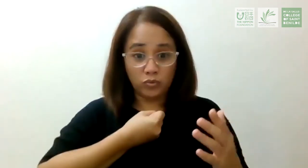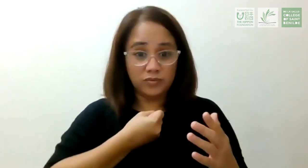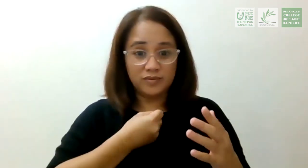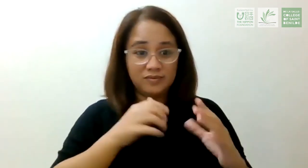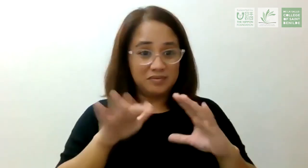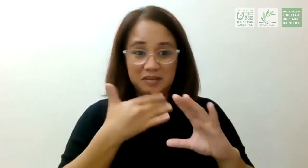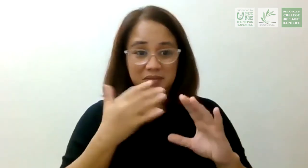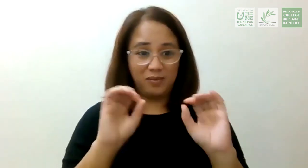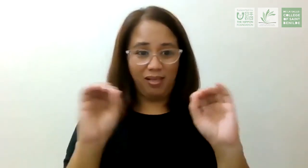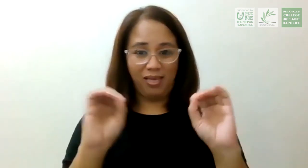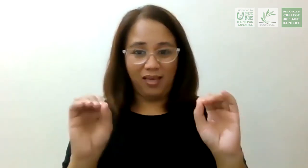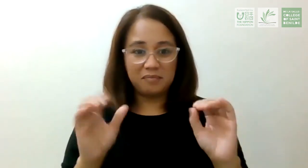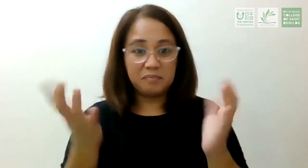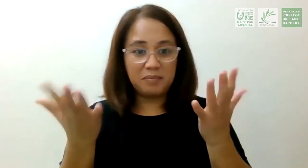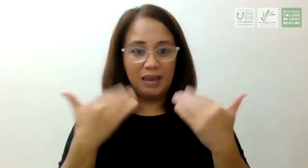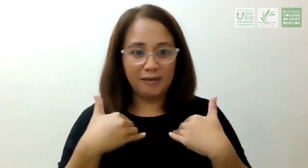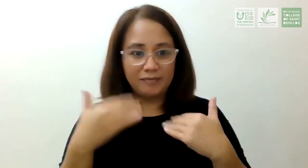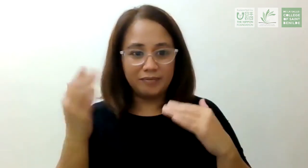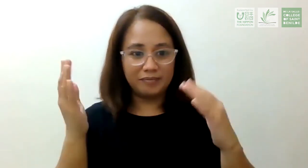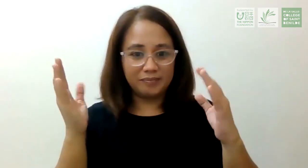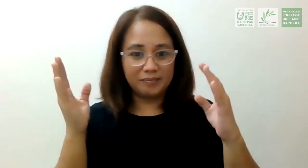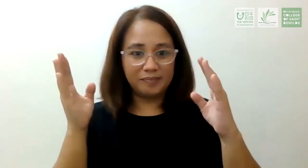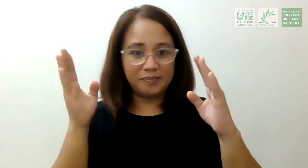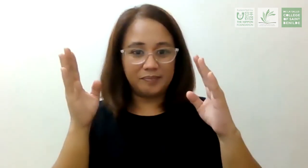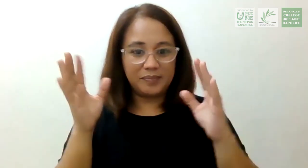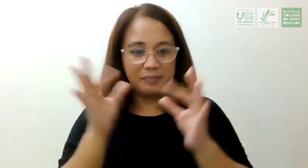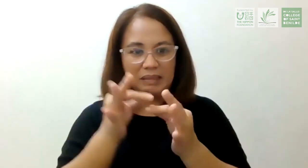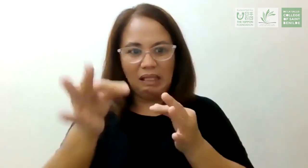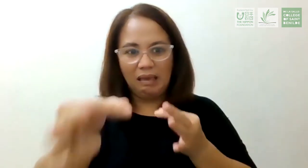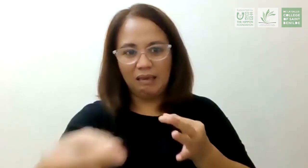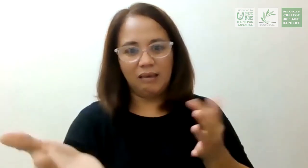I think there's a delay.